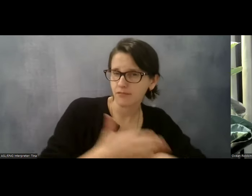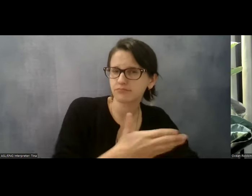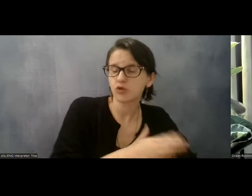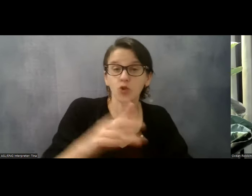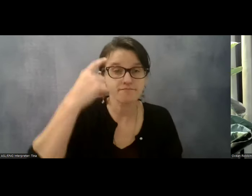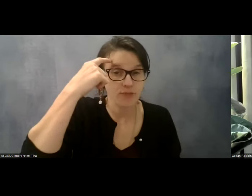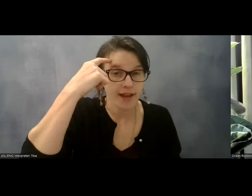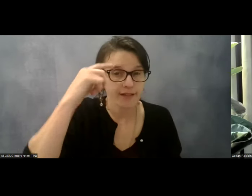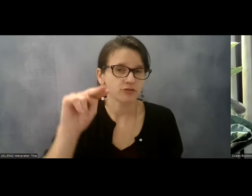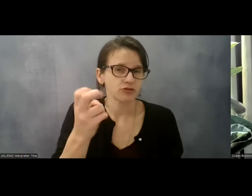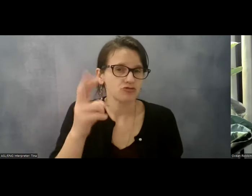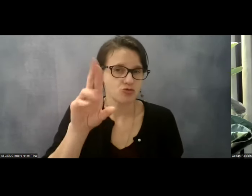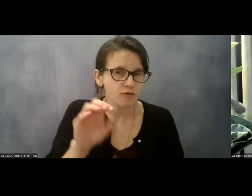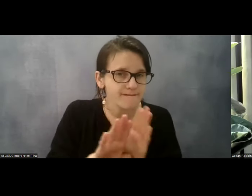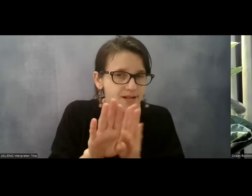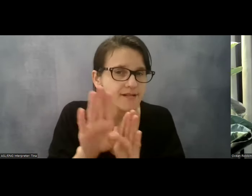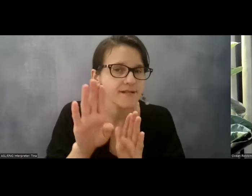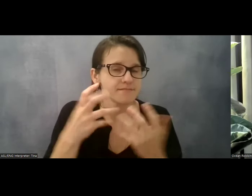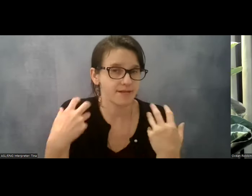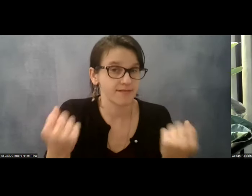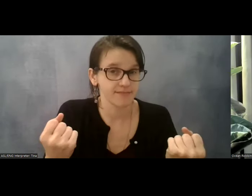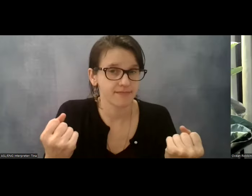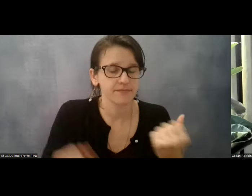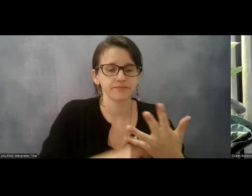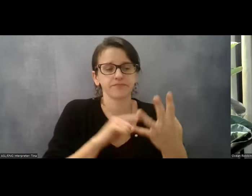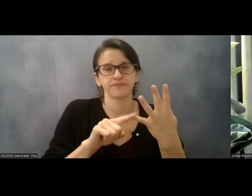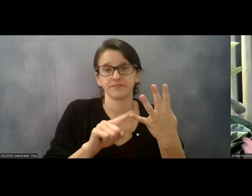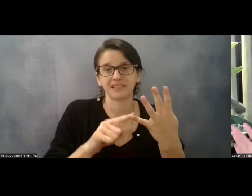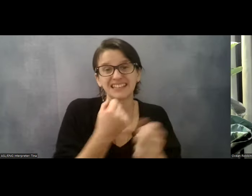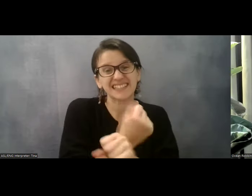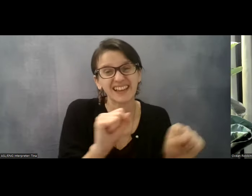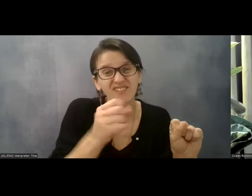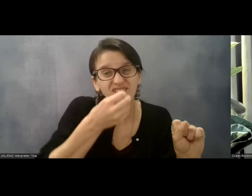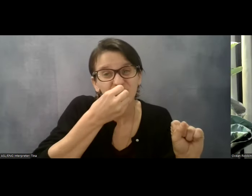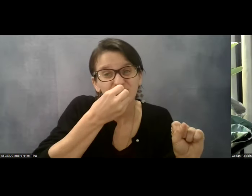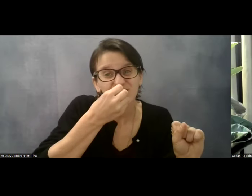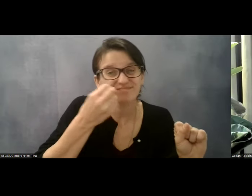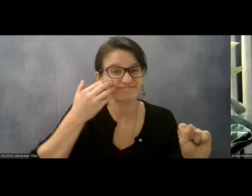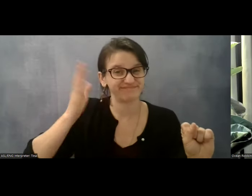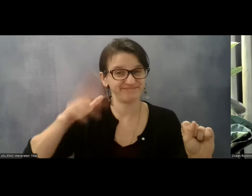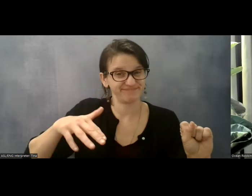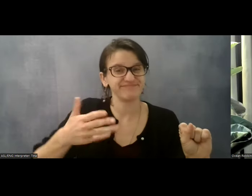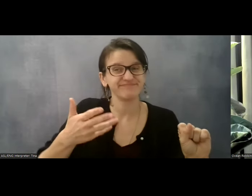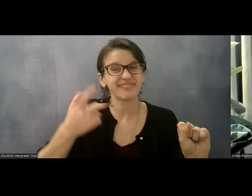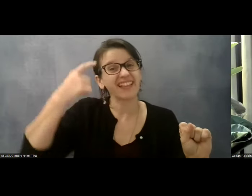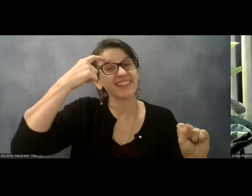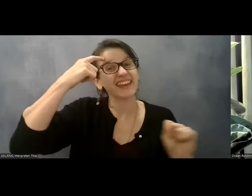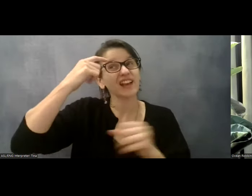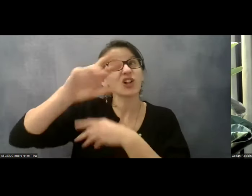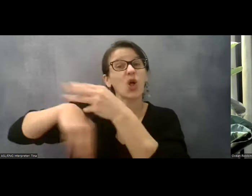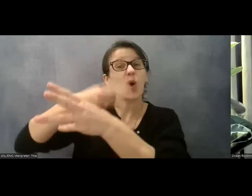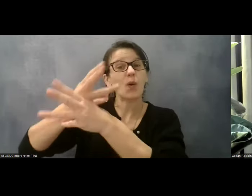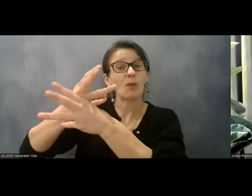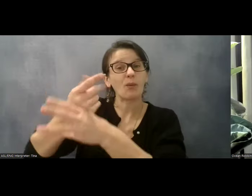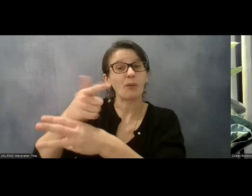four is cleaner and safer food. Because the truth is that we all hear it's good to think globally and act locally.